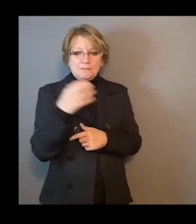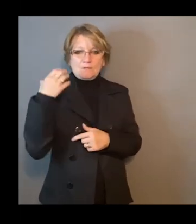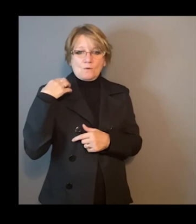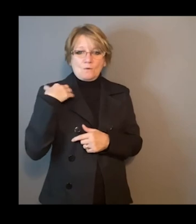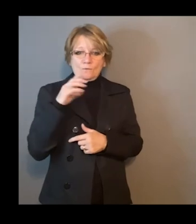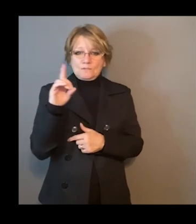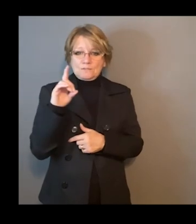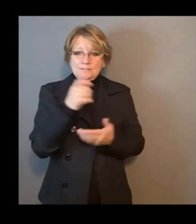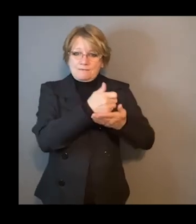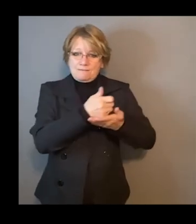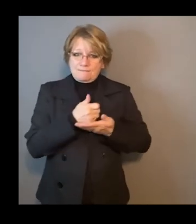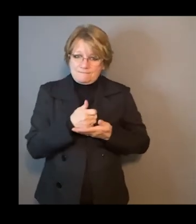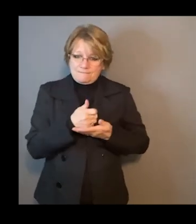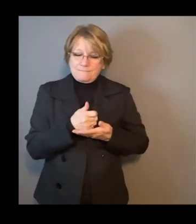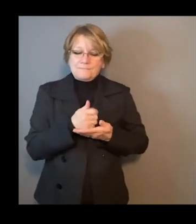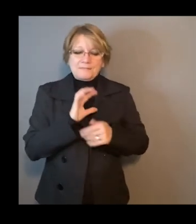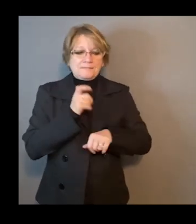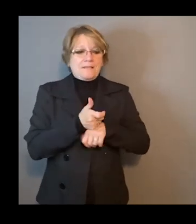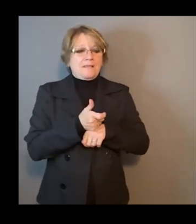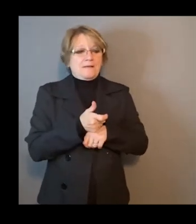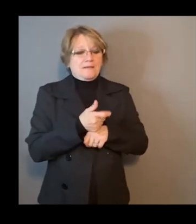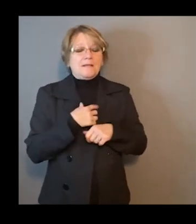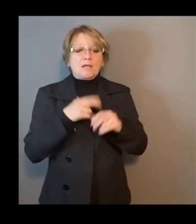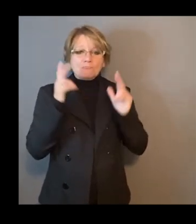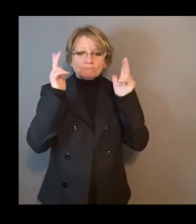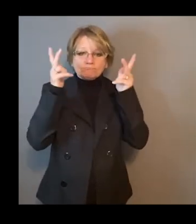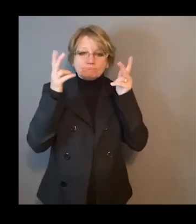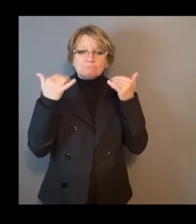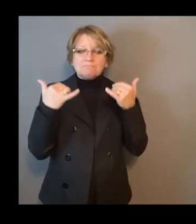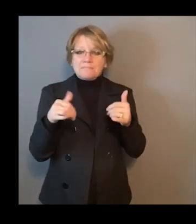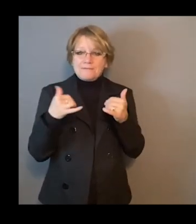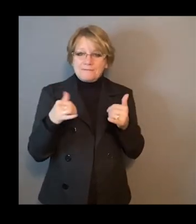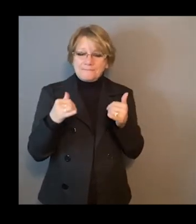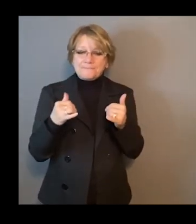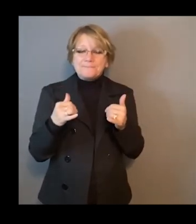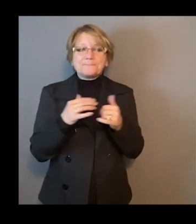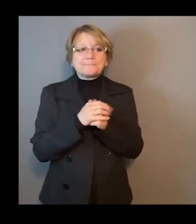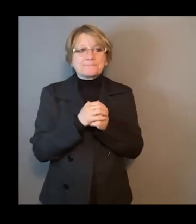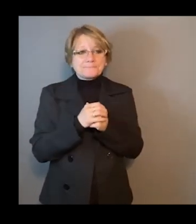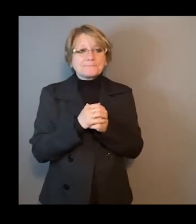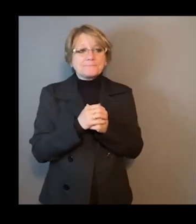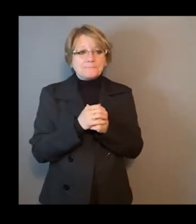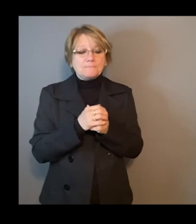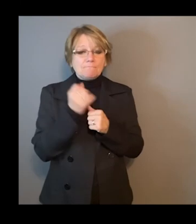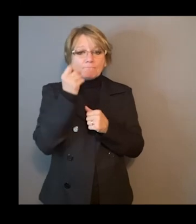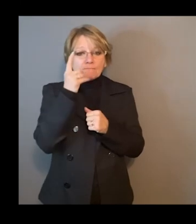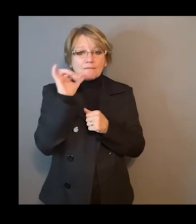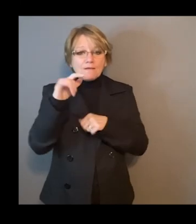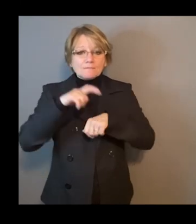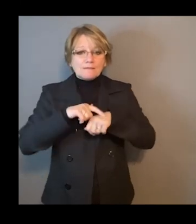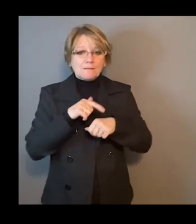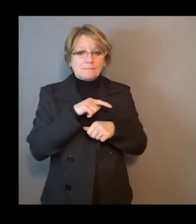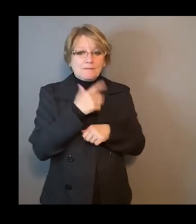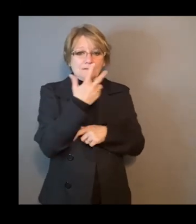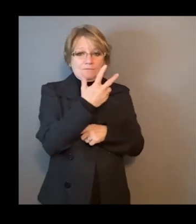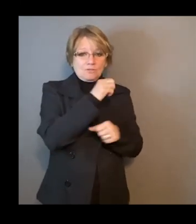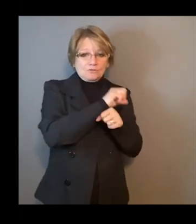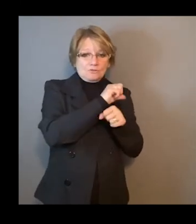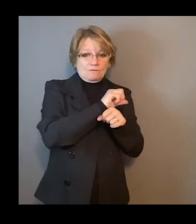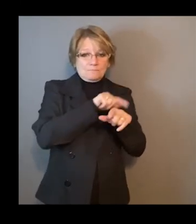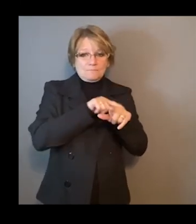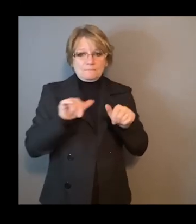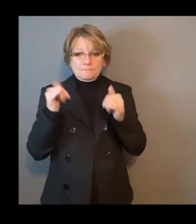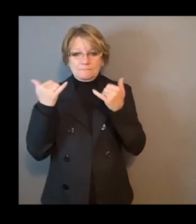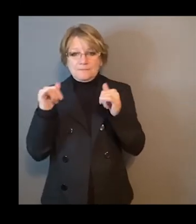out. He got me situated and I ended up playing for him. I had three jobs at the time while being